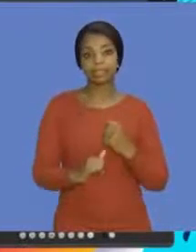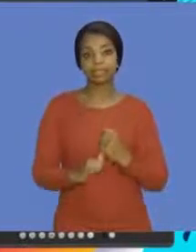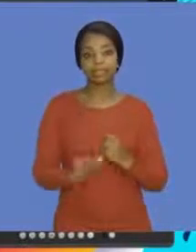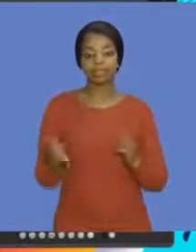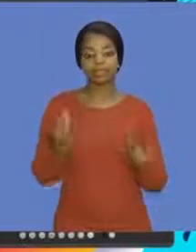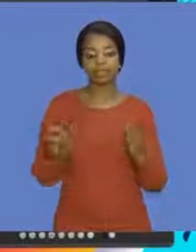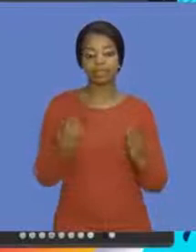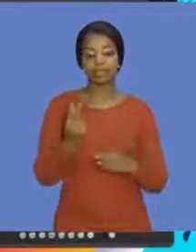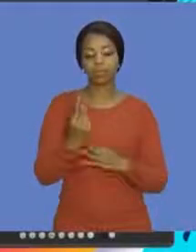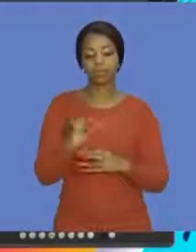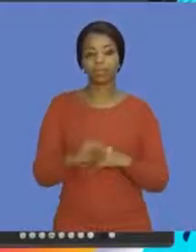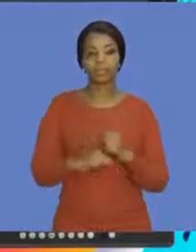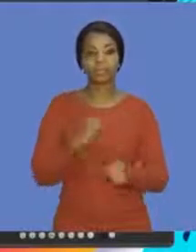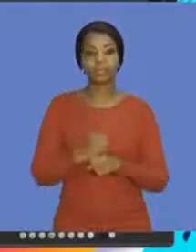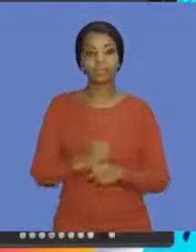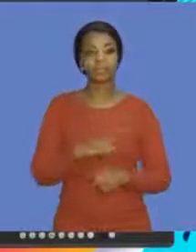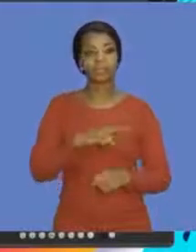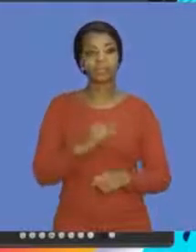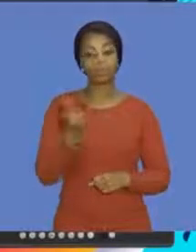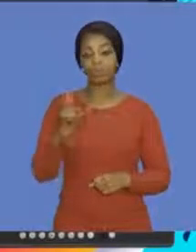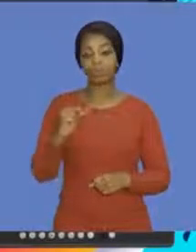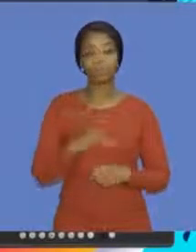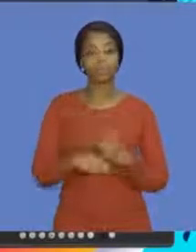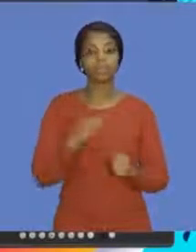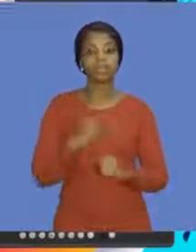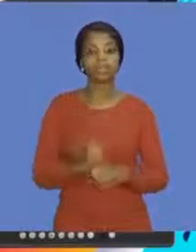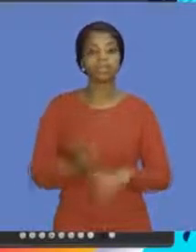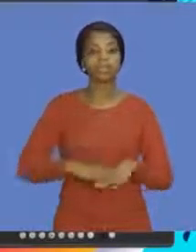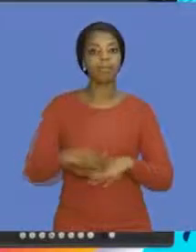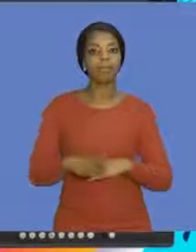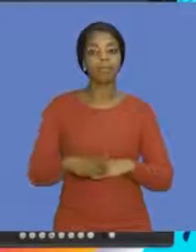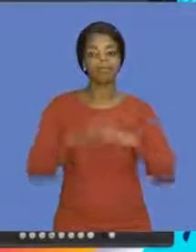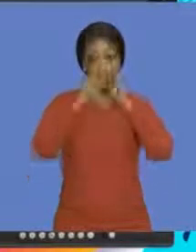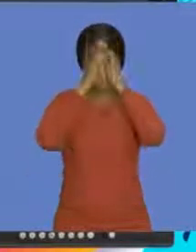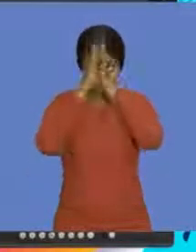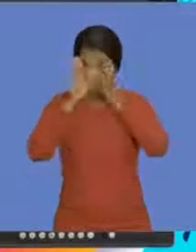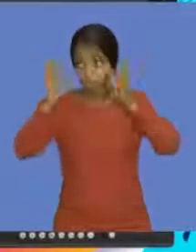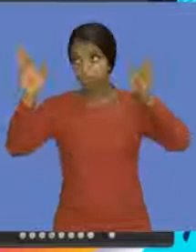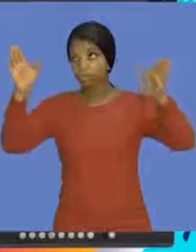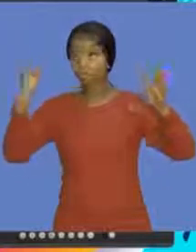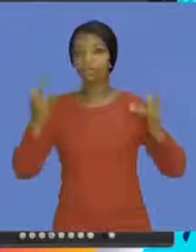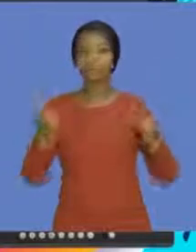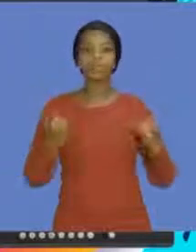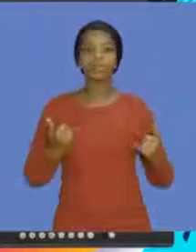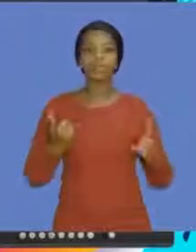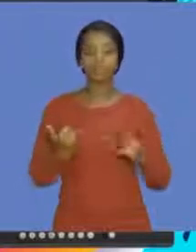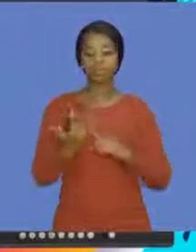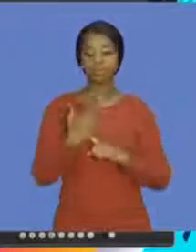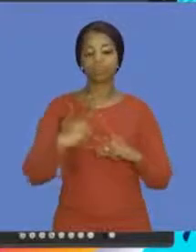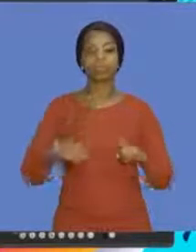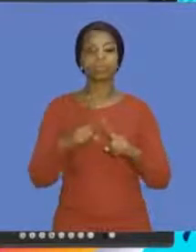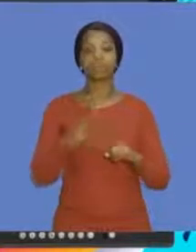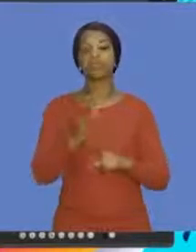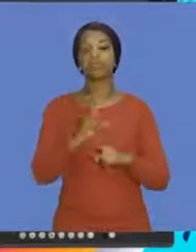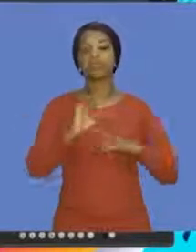months, as compared to maybe 20 years. Because with 20 years, it's a broader picture, which does not really show us